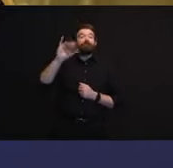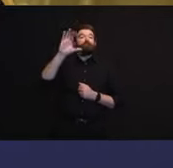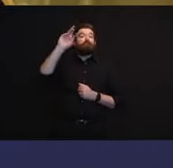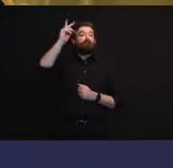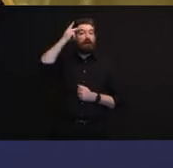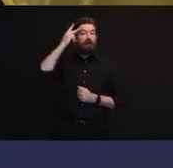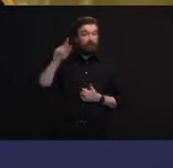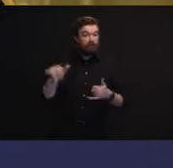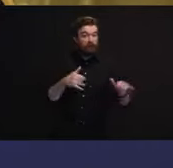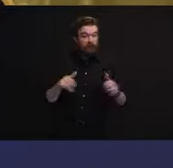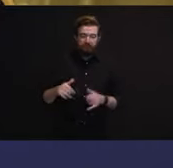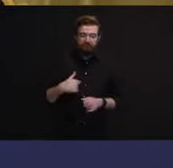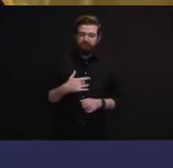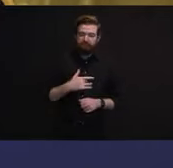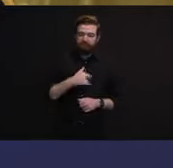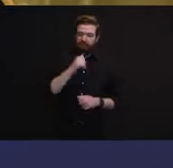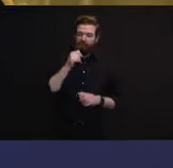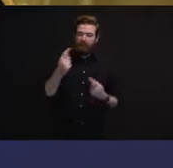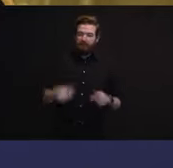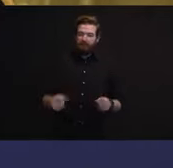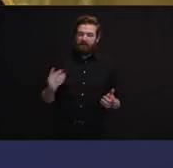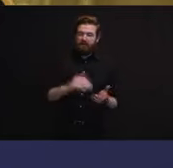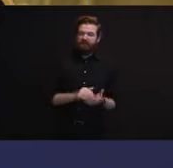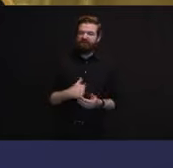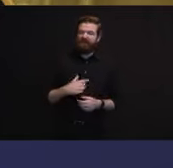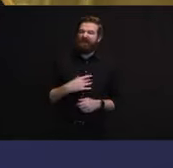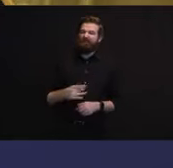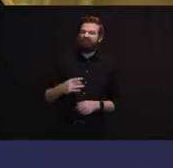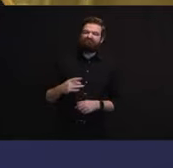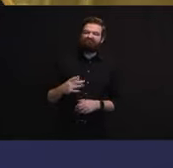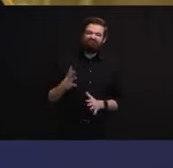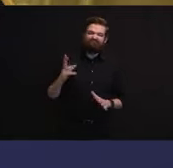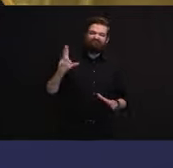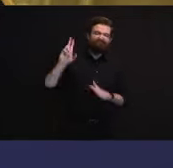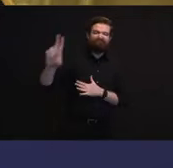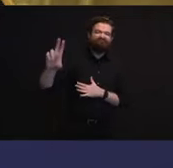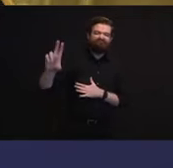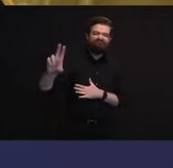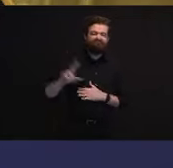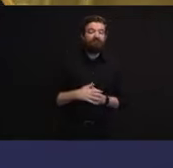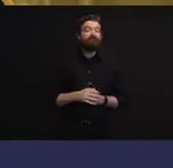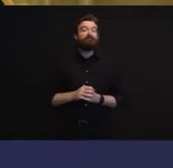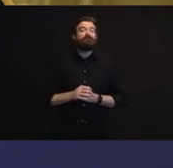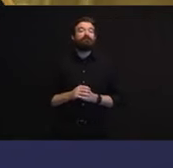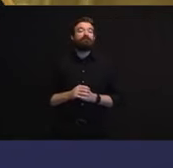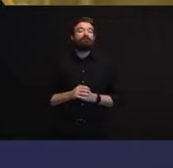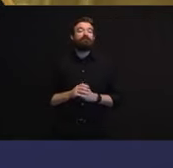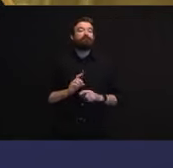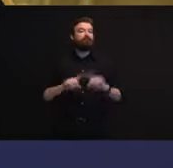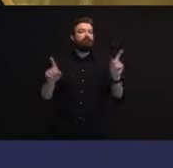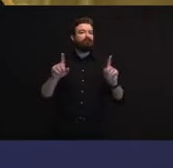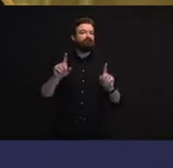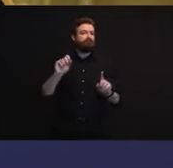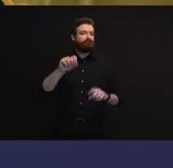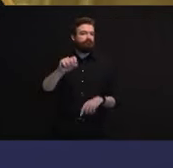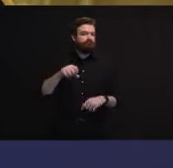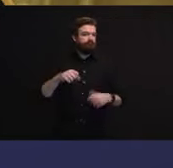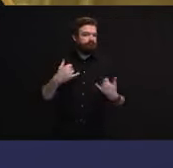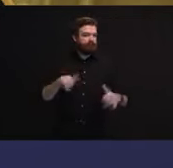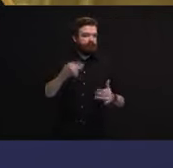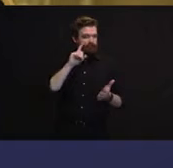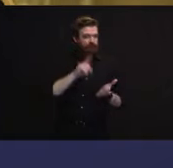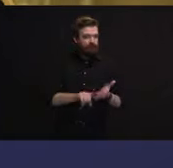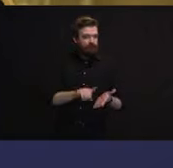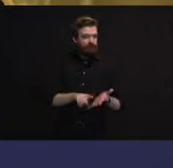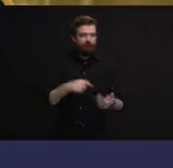leave it at that. And as we know more on that, believe me, and we'll support that investigation the extent to which they need help in Jersey City.